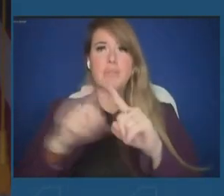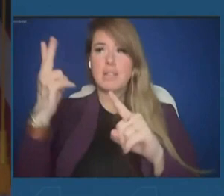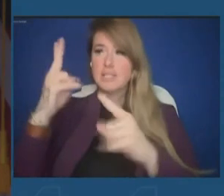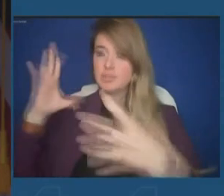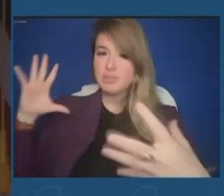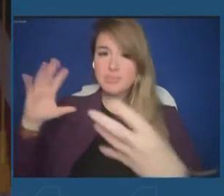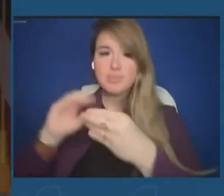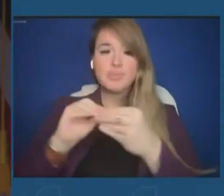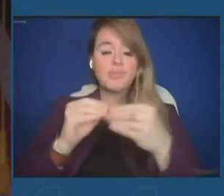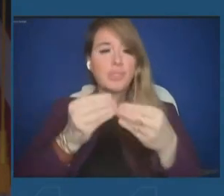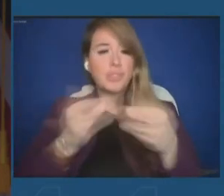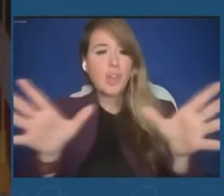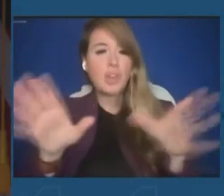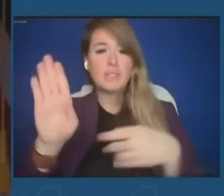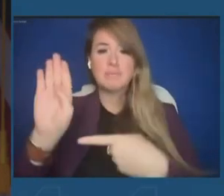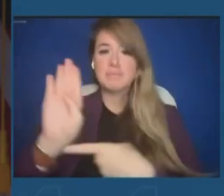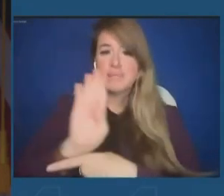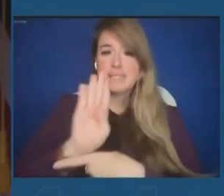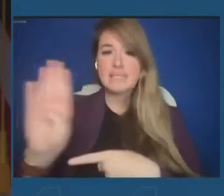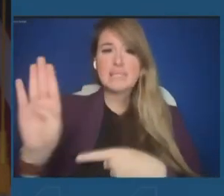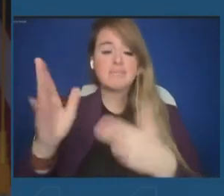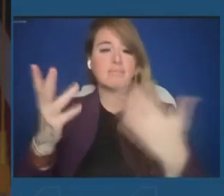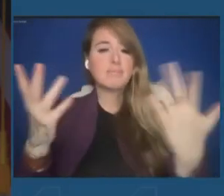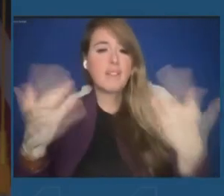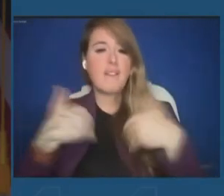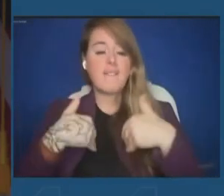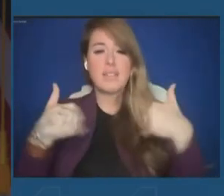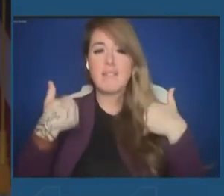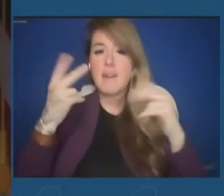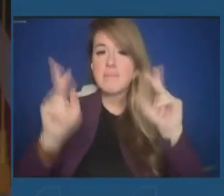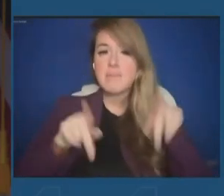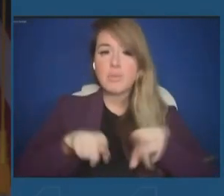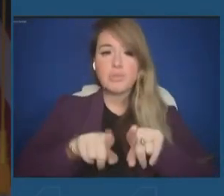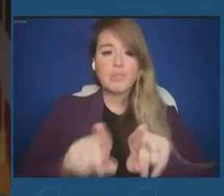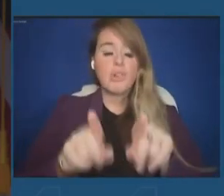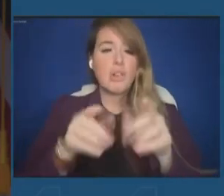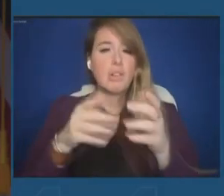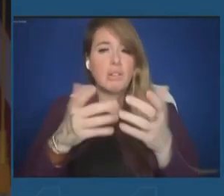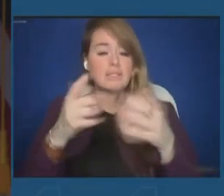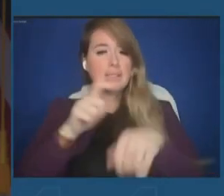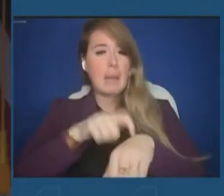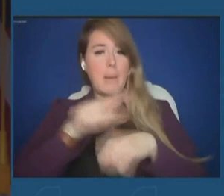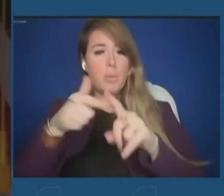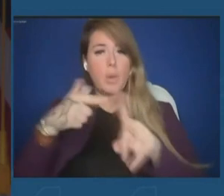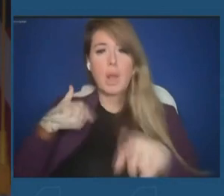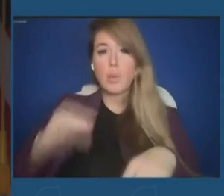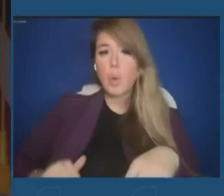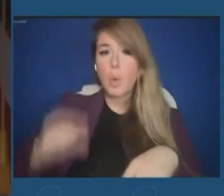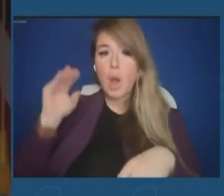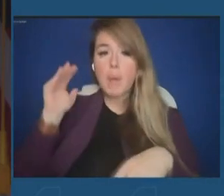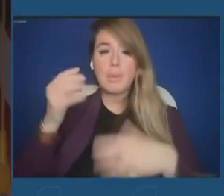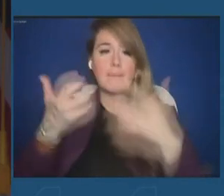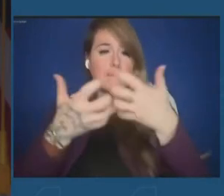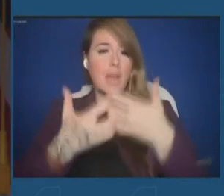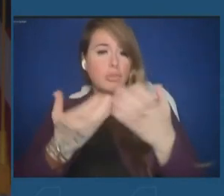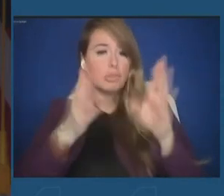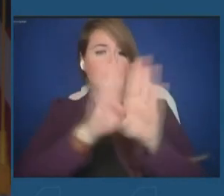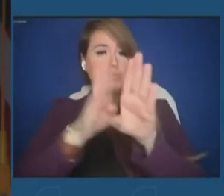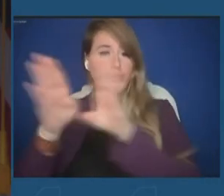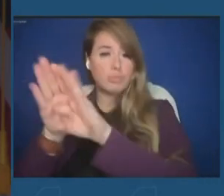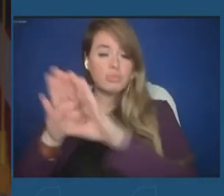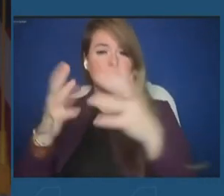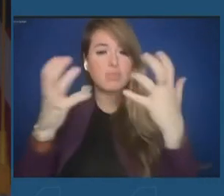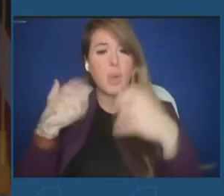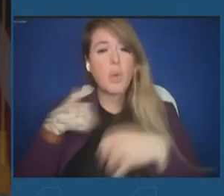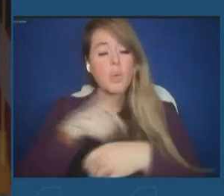businesses, flight of our young people during a lot of the time when I was growing up. Factories shuttered. We have